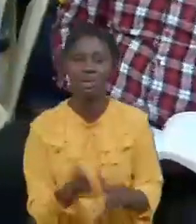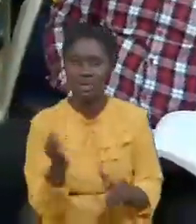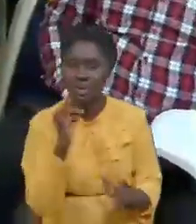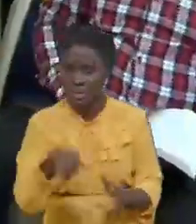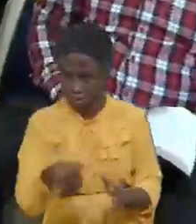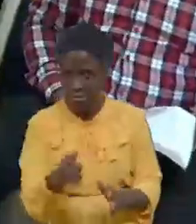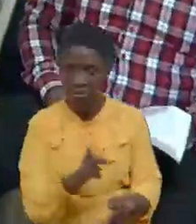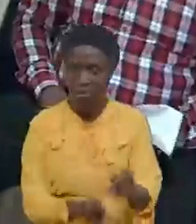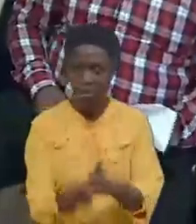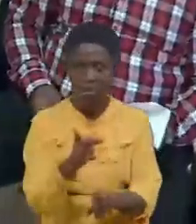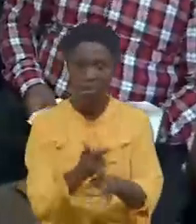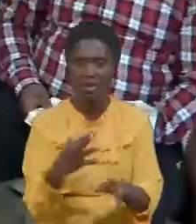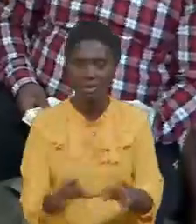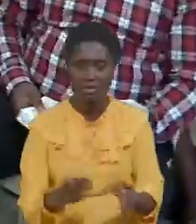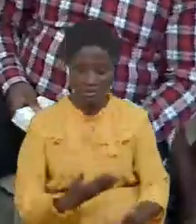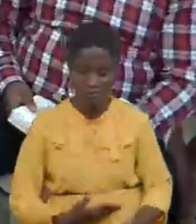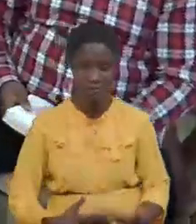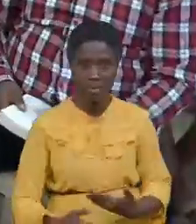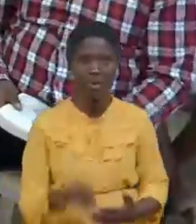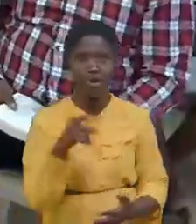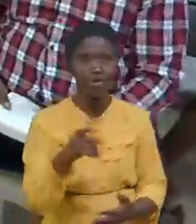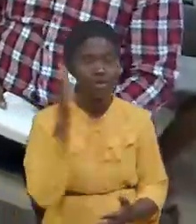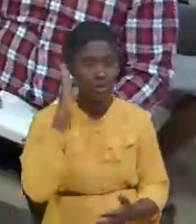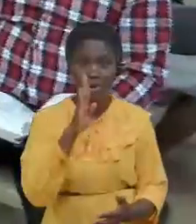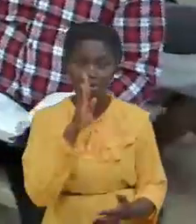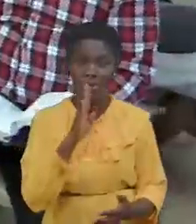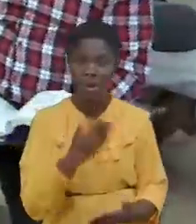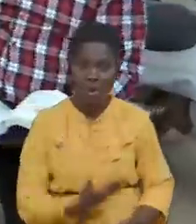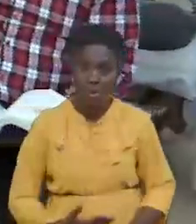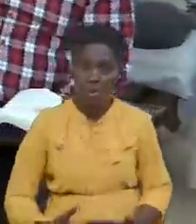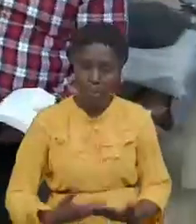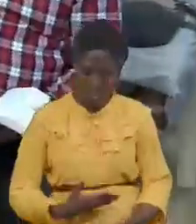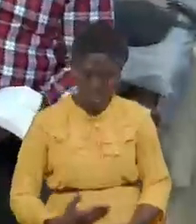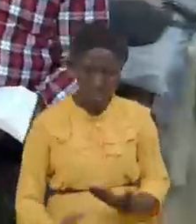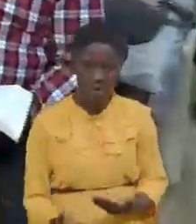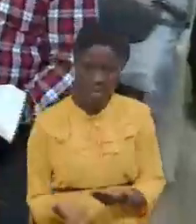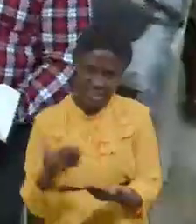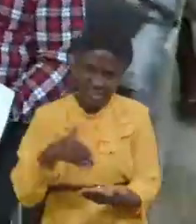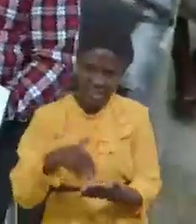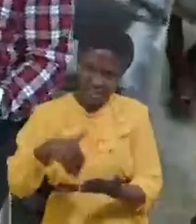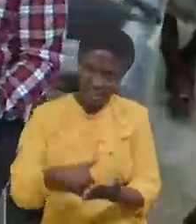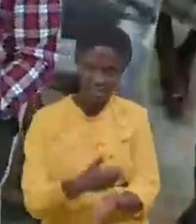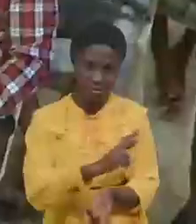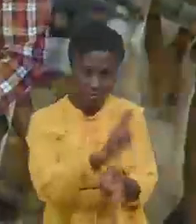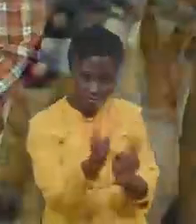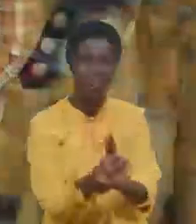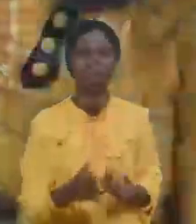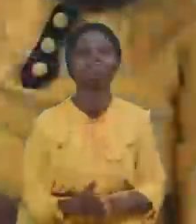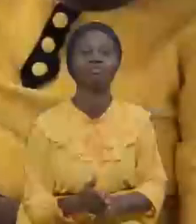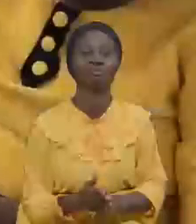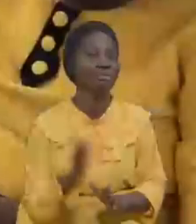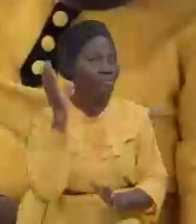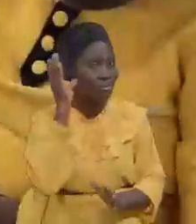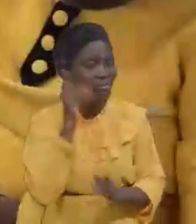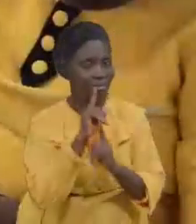birth. You will be born again. I didn't hear your answer. Yeah. I said,